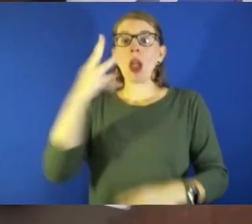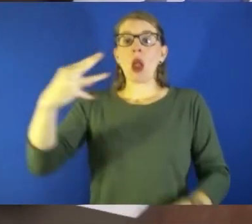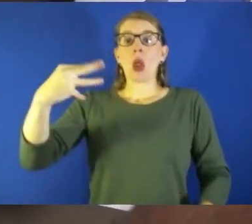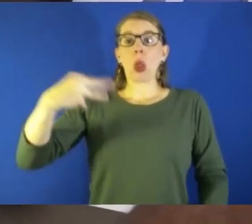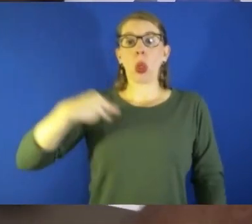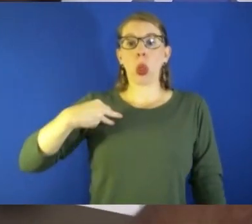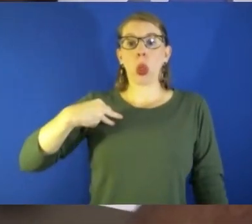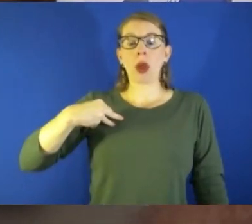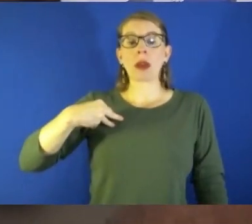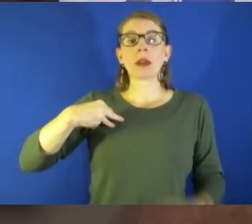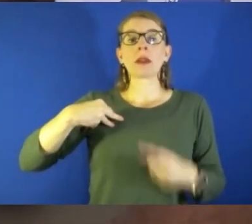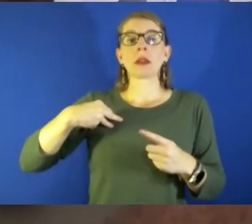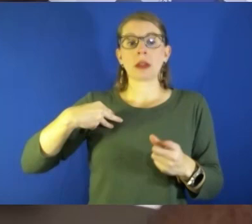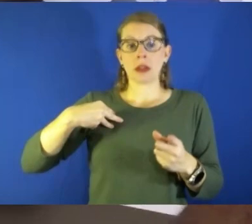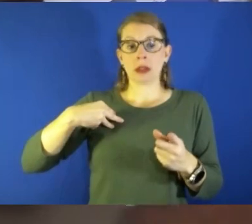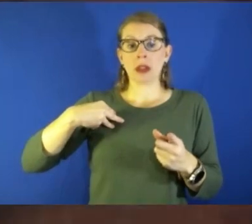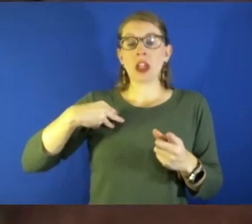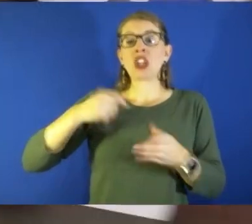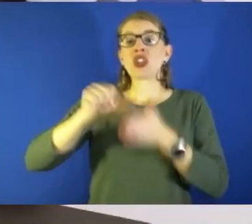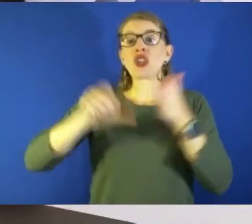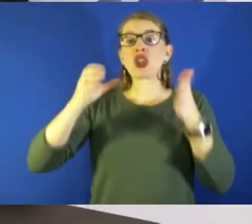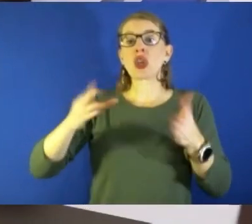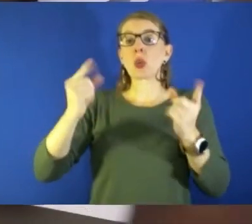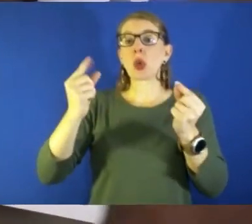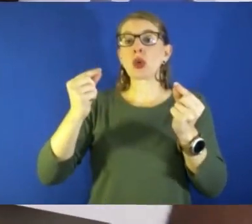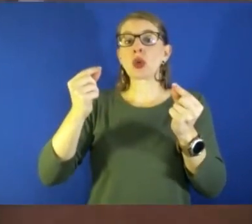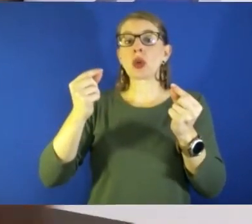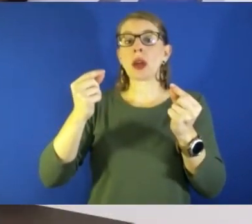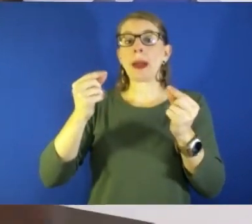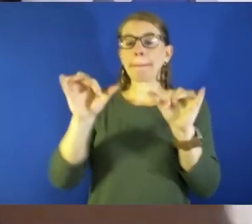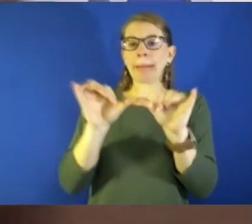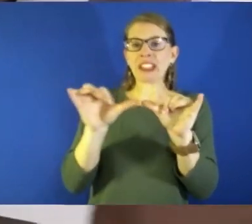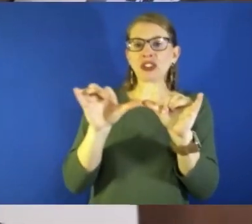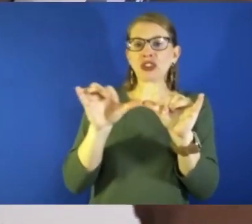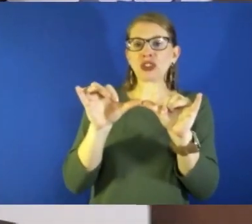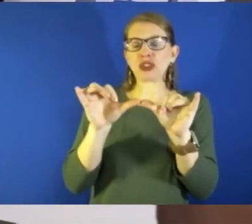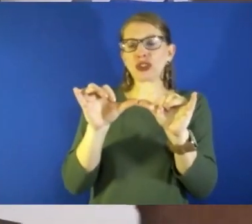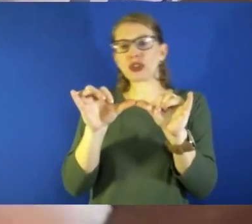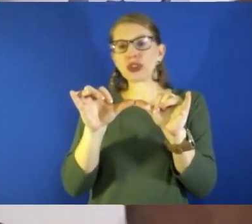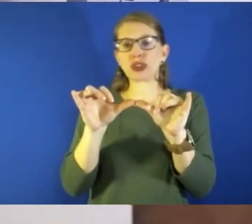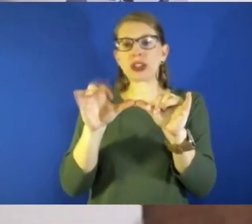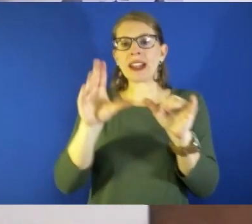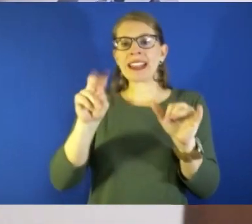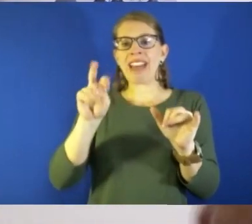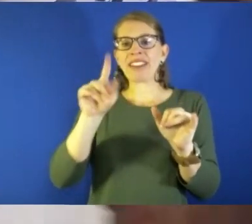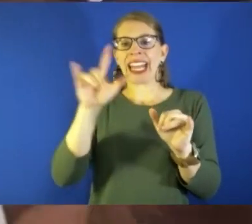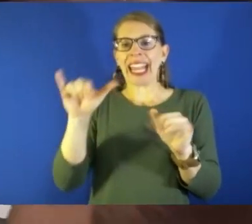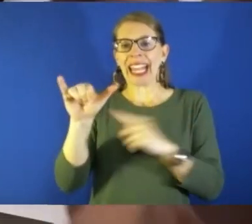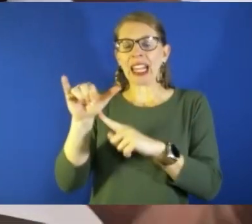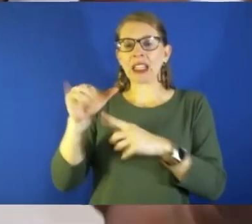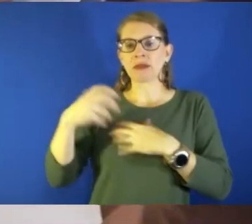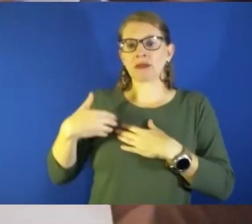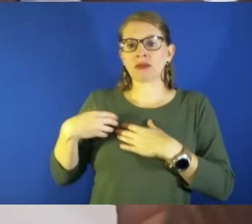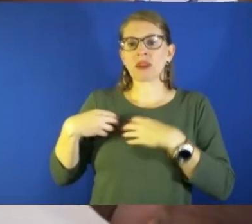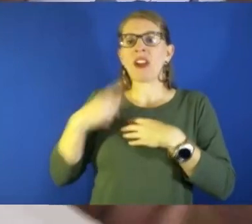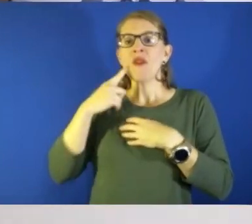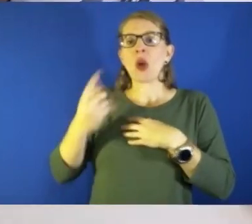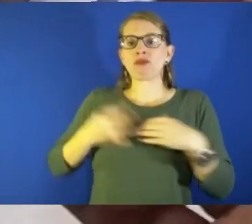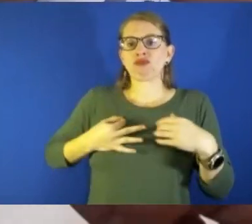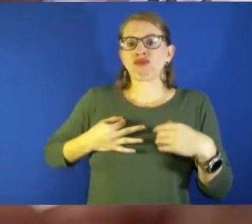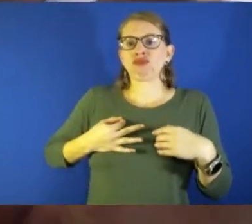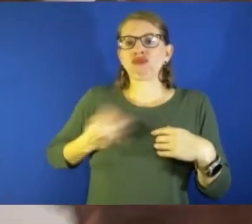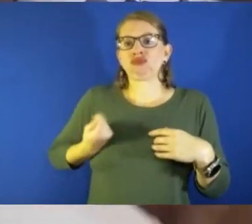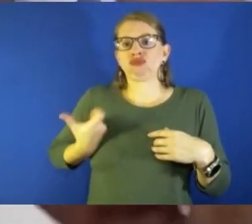physician, the surgeon, what they do is they measure the dimension of the cavity once the cancer is removed. And then from